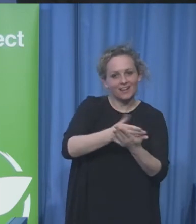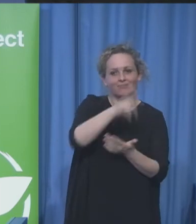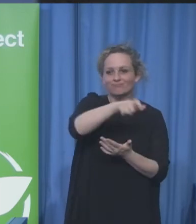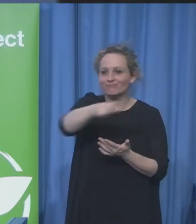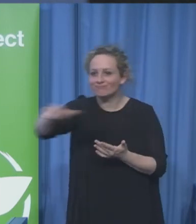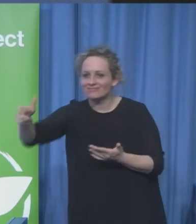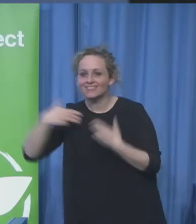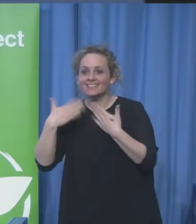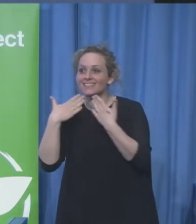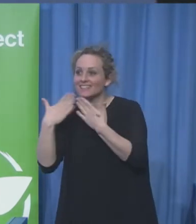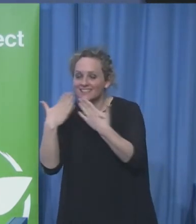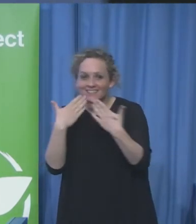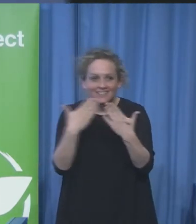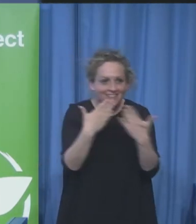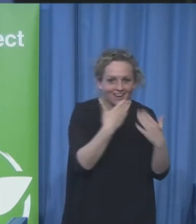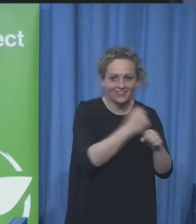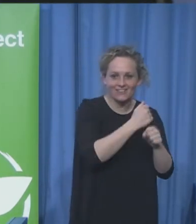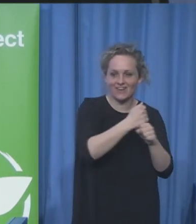who